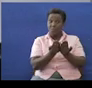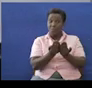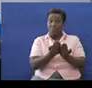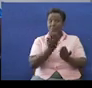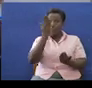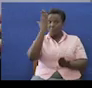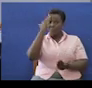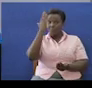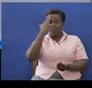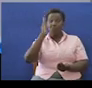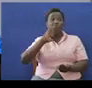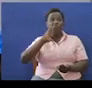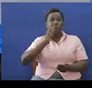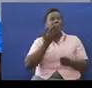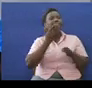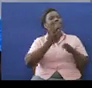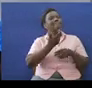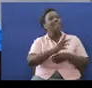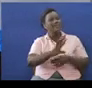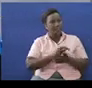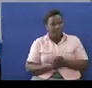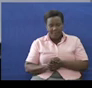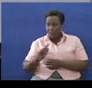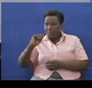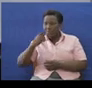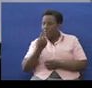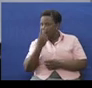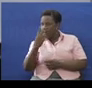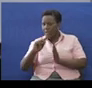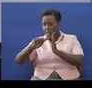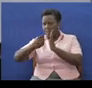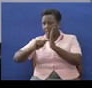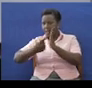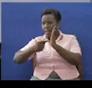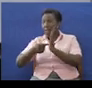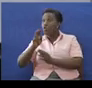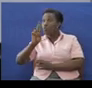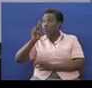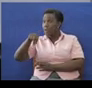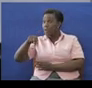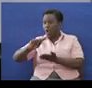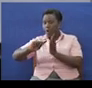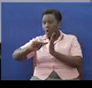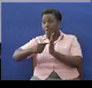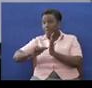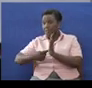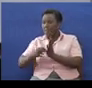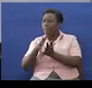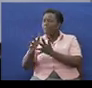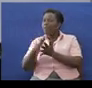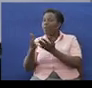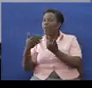whole world realizes the use of water. That is why we have an article number 11,